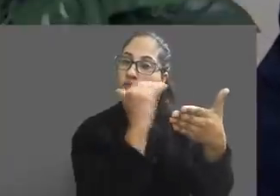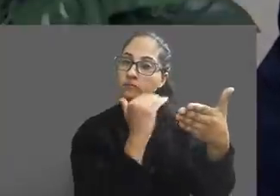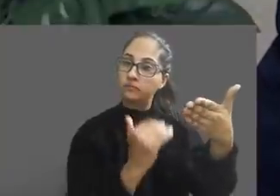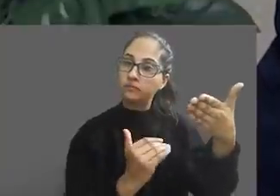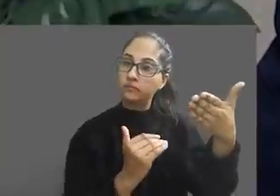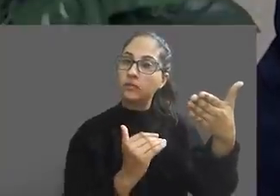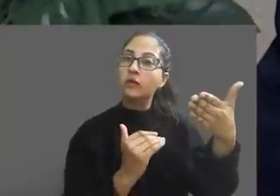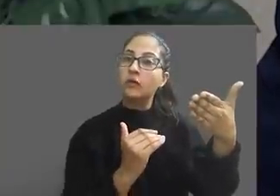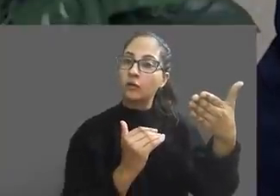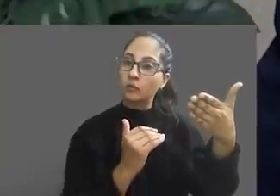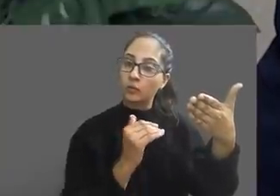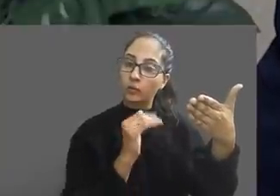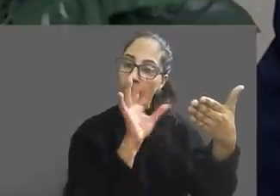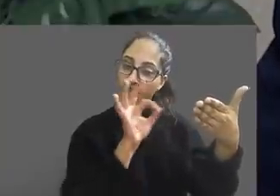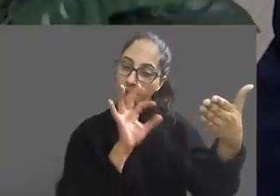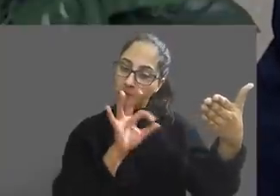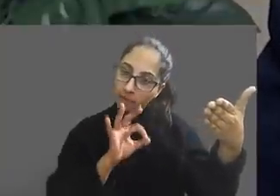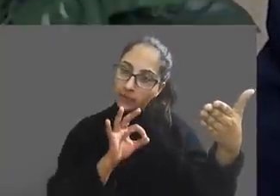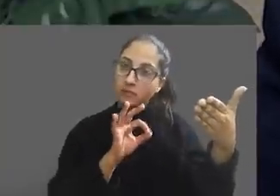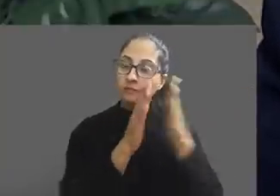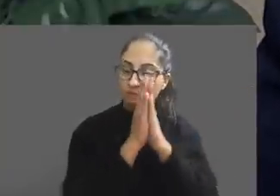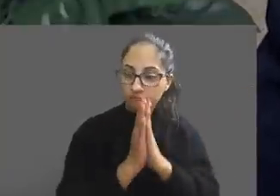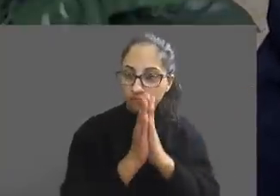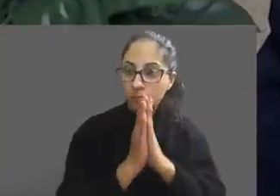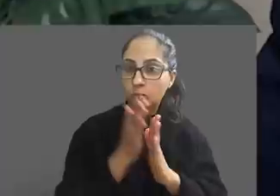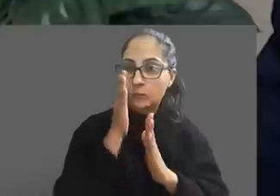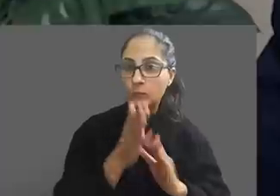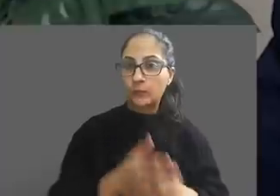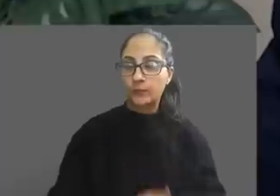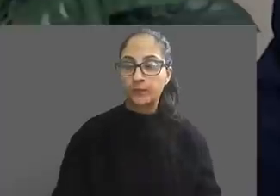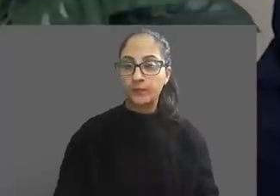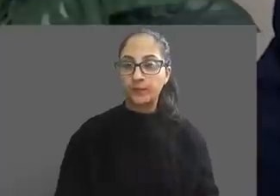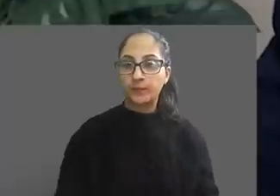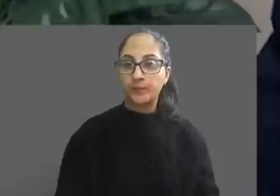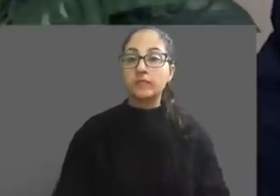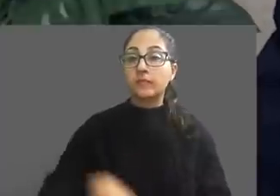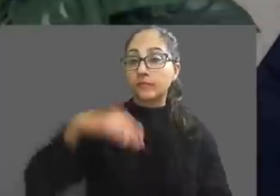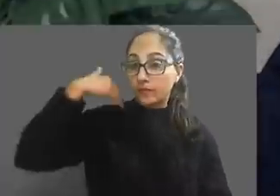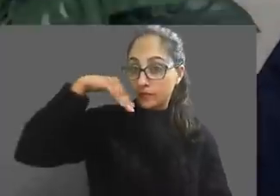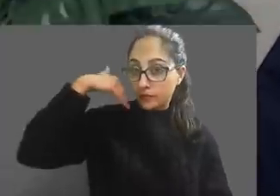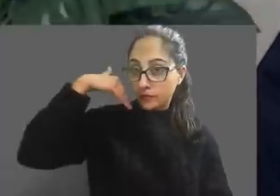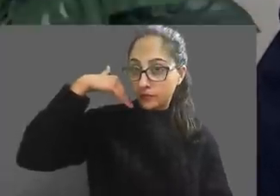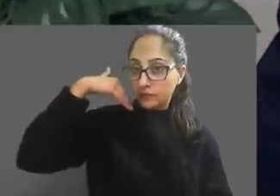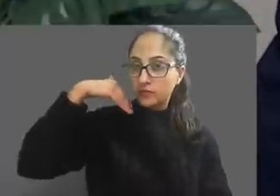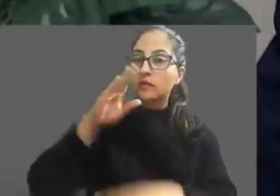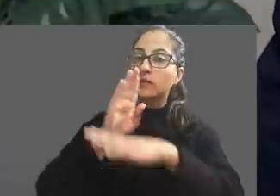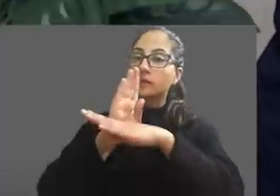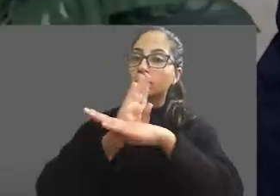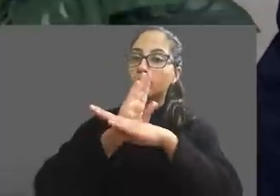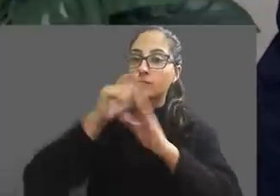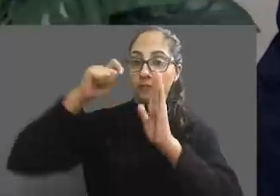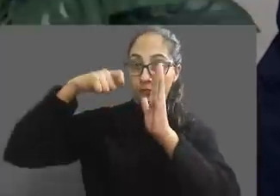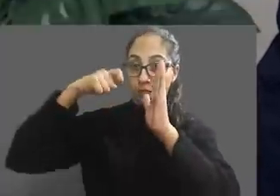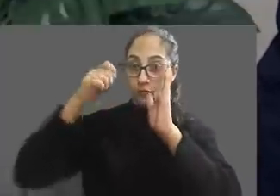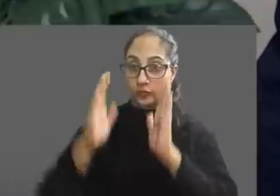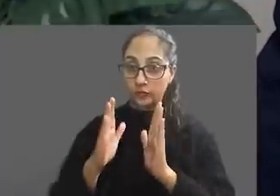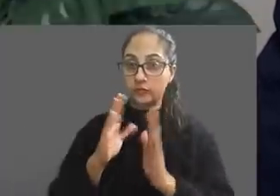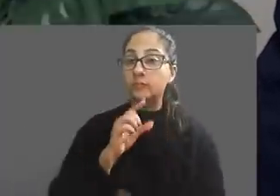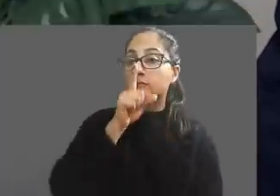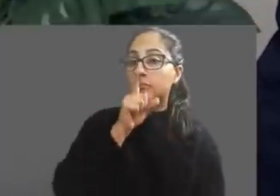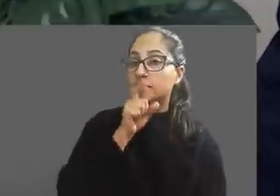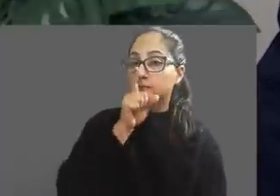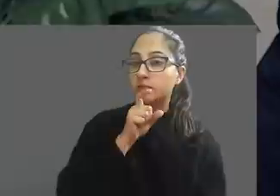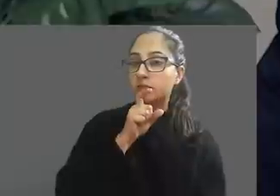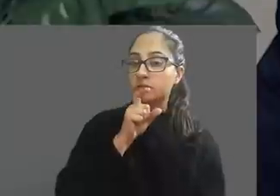The Unraveler of Difficulties, a title of Imam Ali. The film is about the Pamir Ismaili tradition